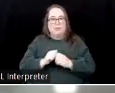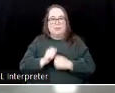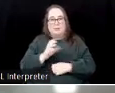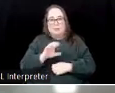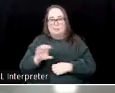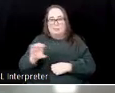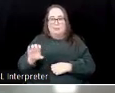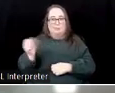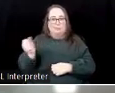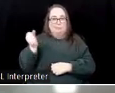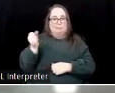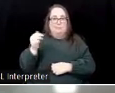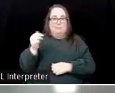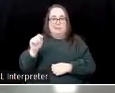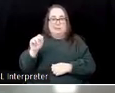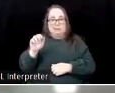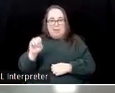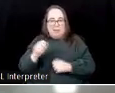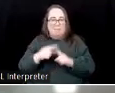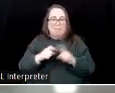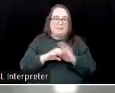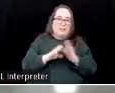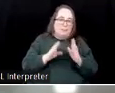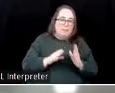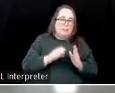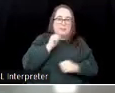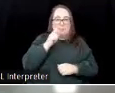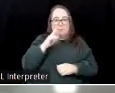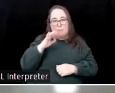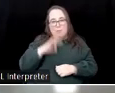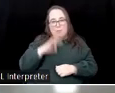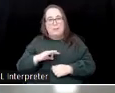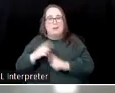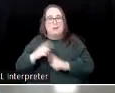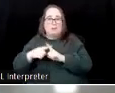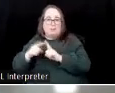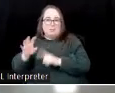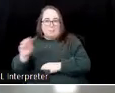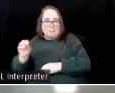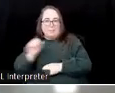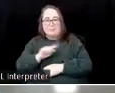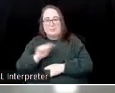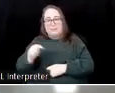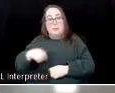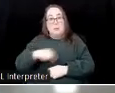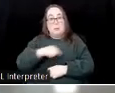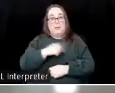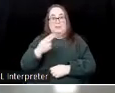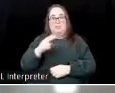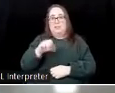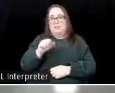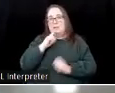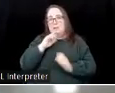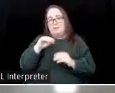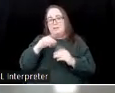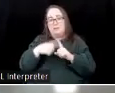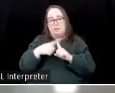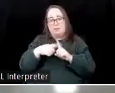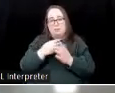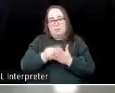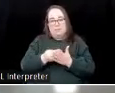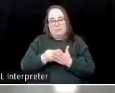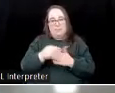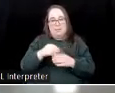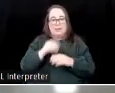from developers, nonprofits, property management companies. So basically, we as HCS are providing rental dollars and